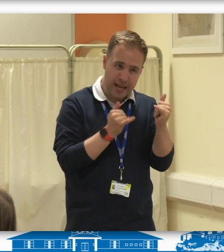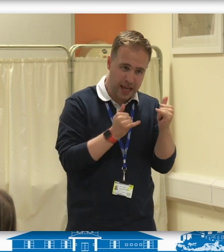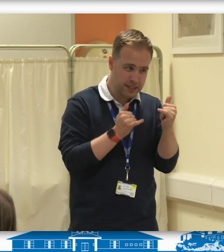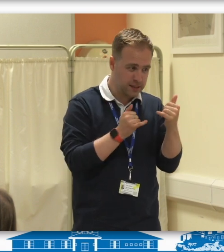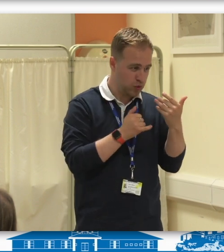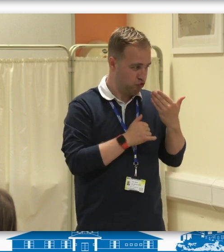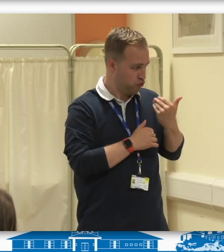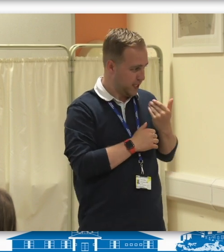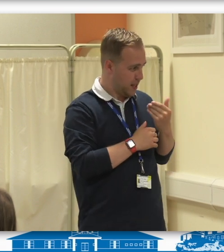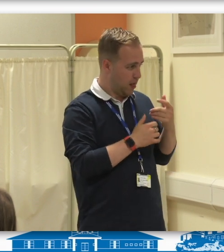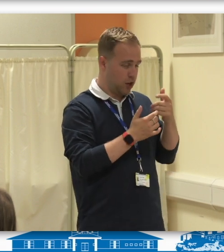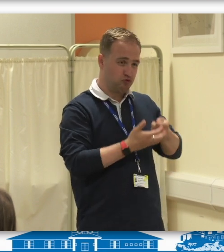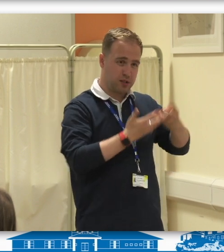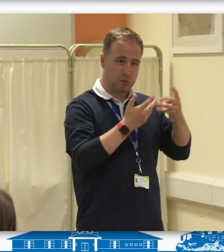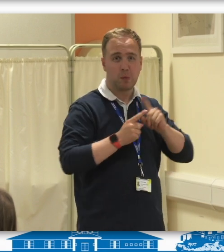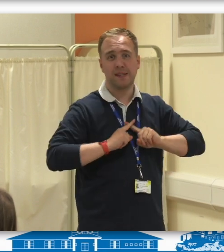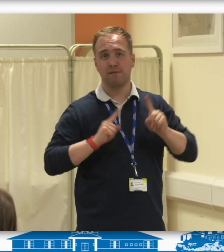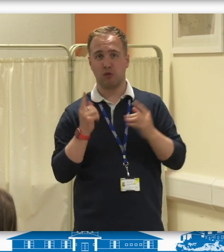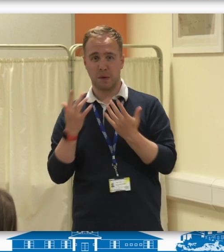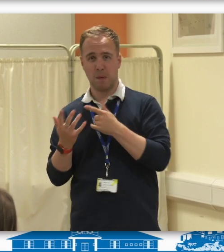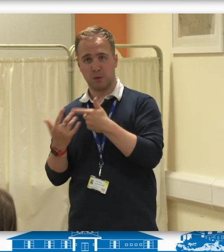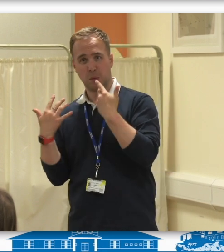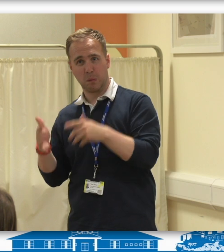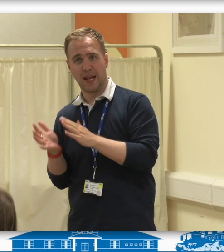may have had it for much longer.